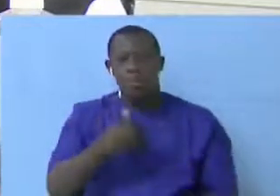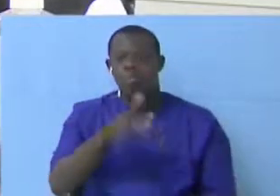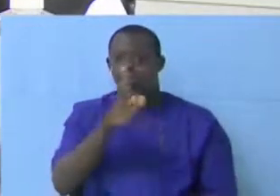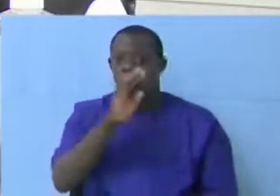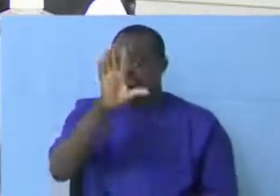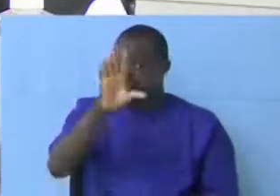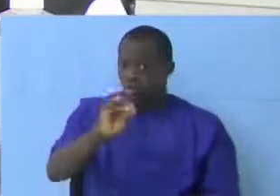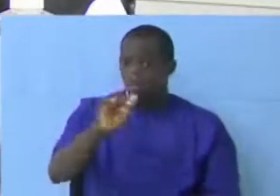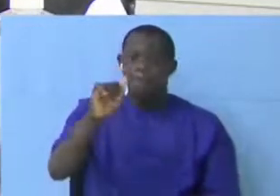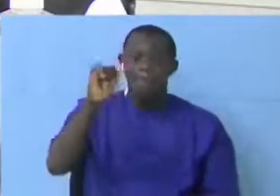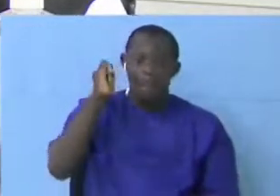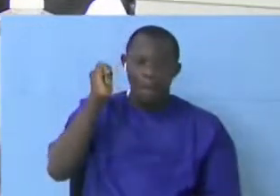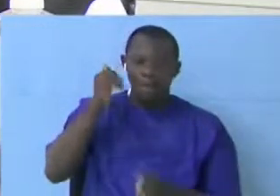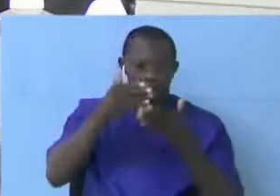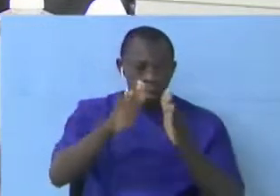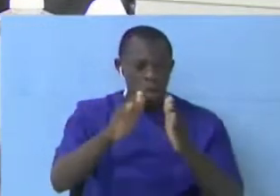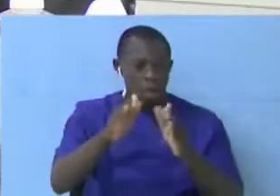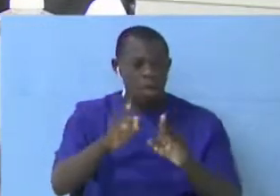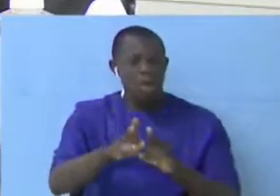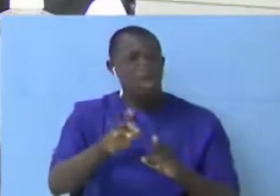it,